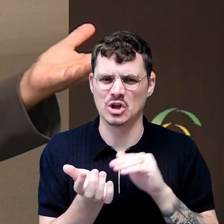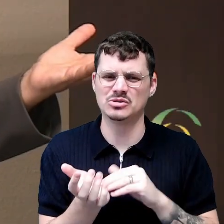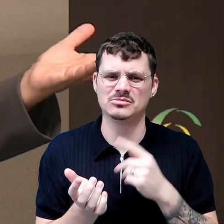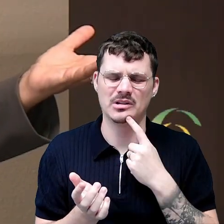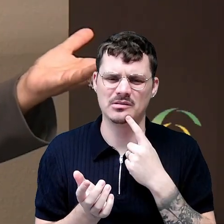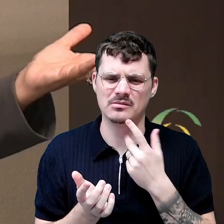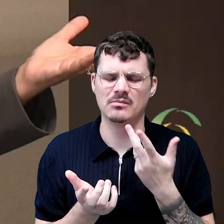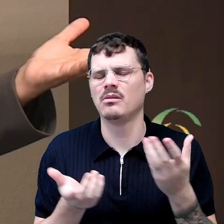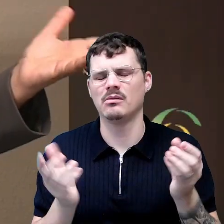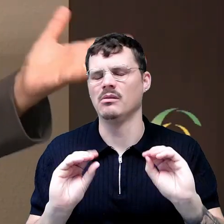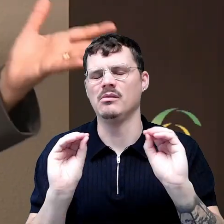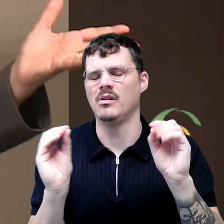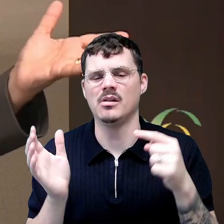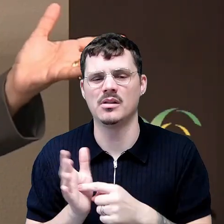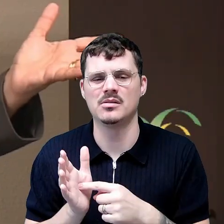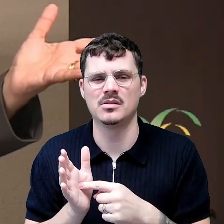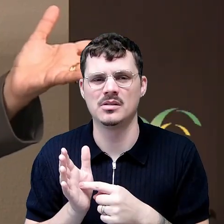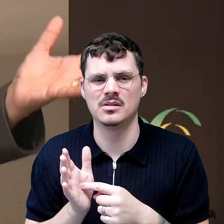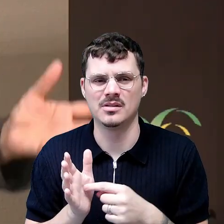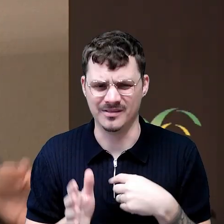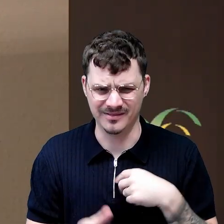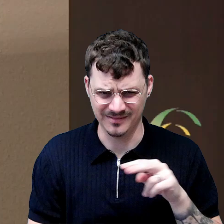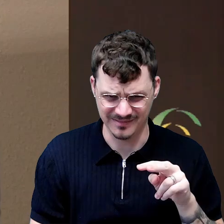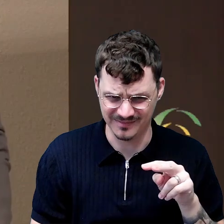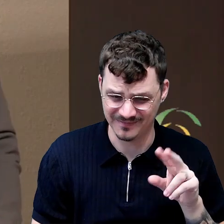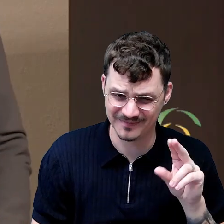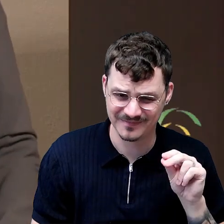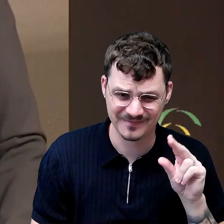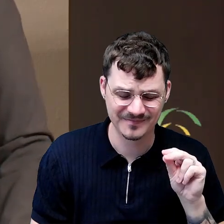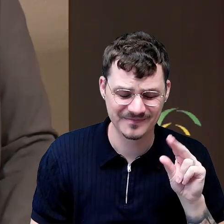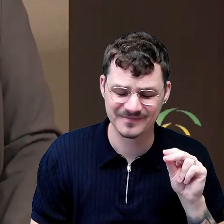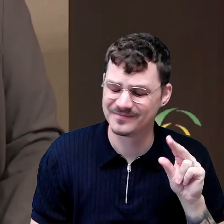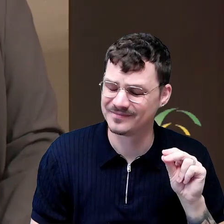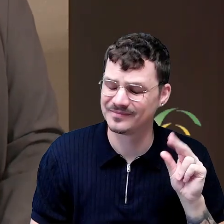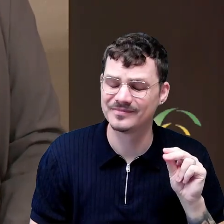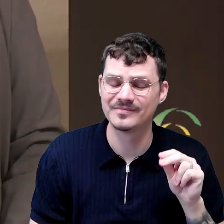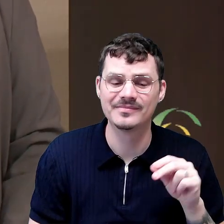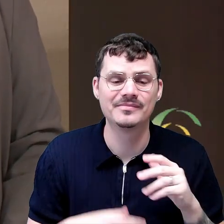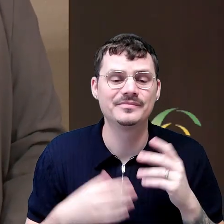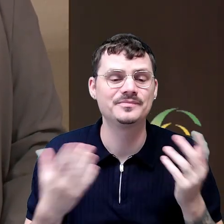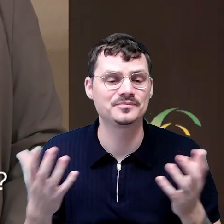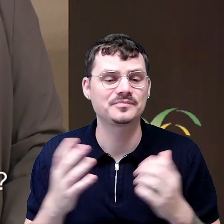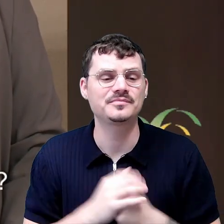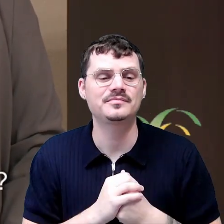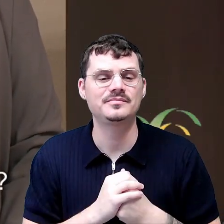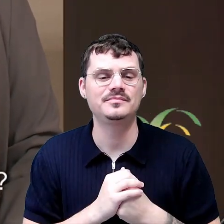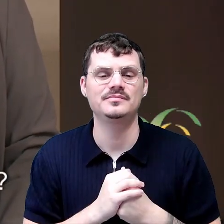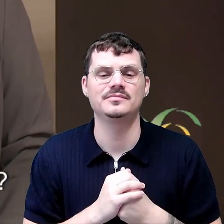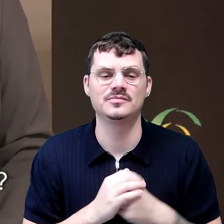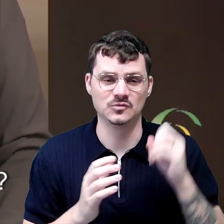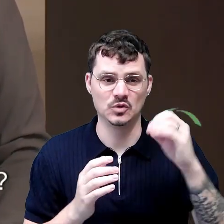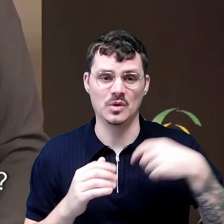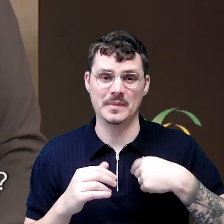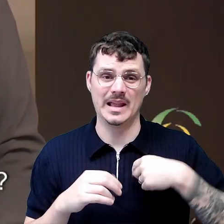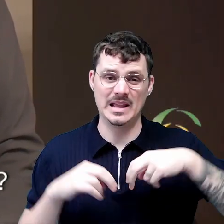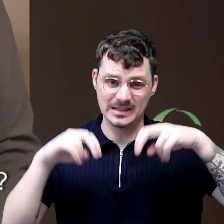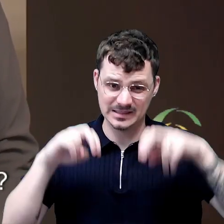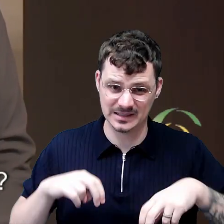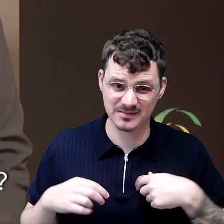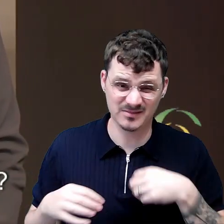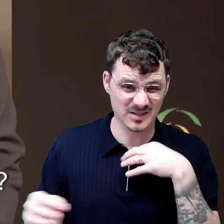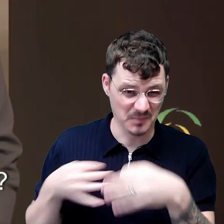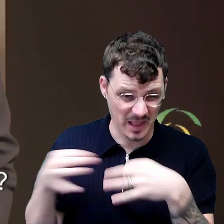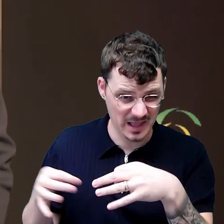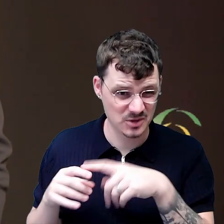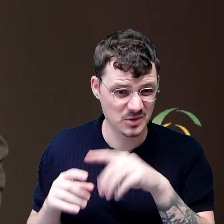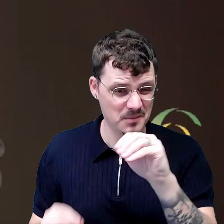Unremarkable? Beg to differ. So again, do I sit and explain all this